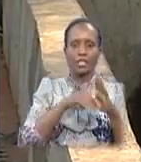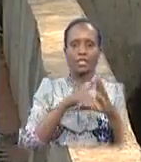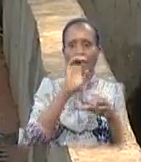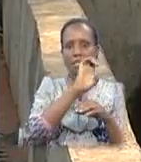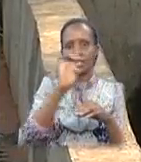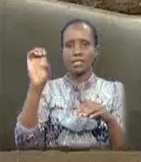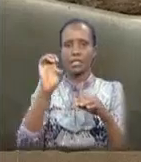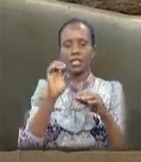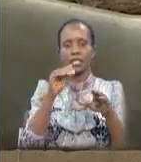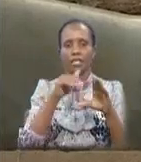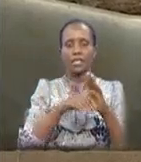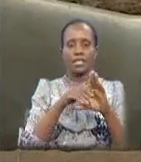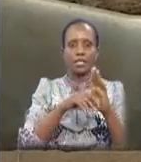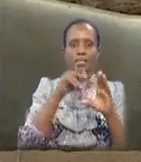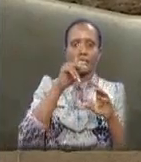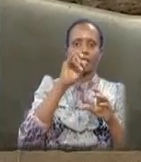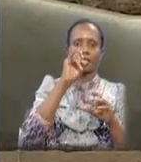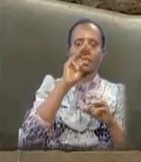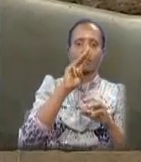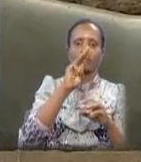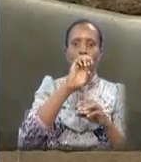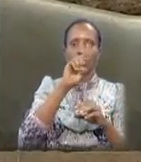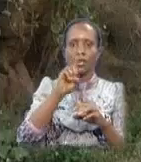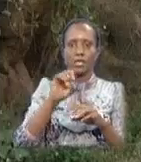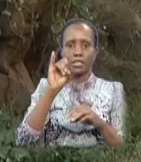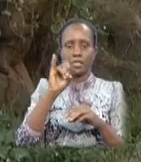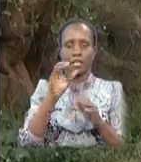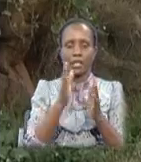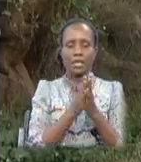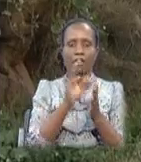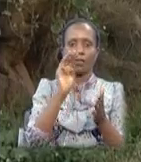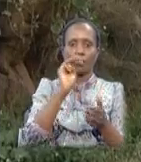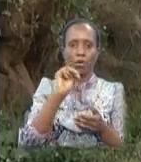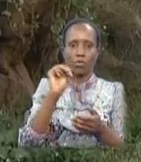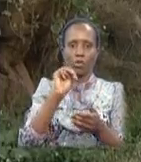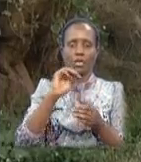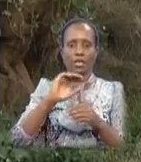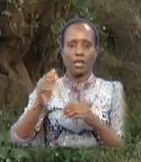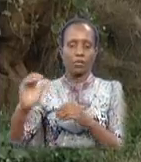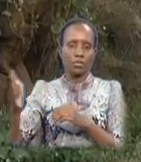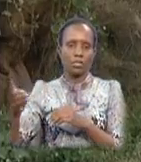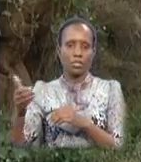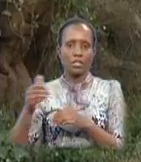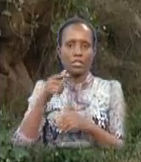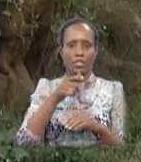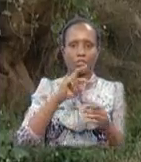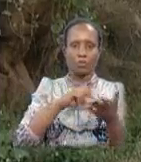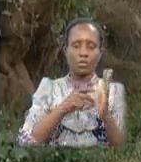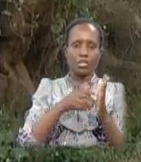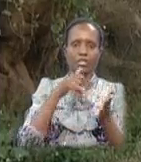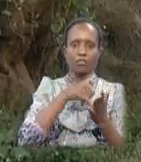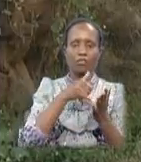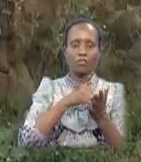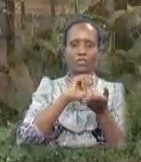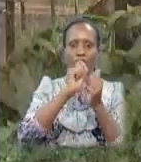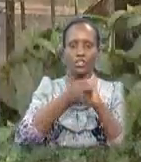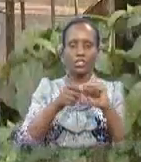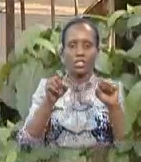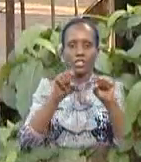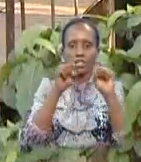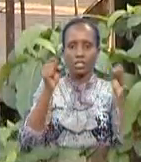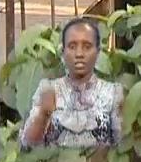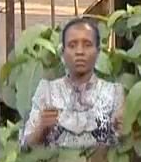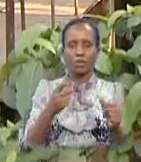eastern in Kibwezi district, Makueni County. The project involved changing the system from